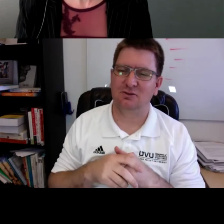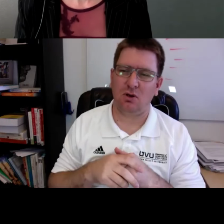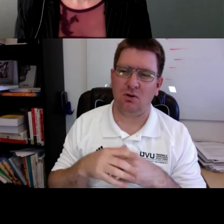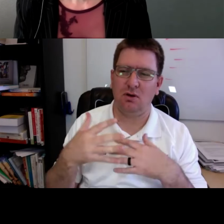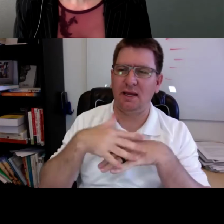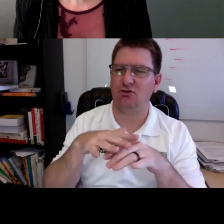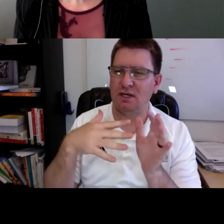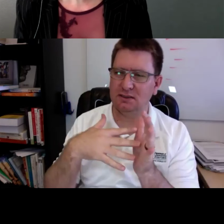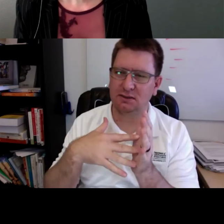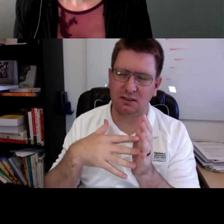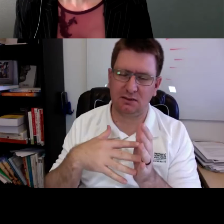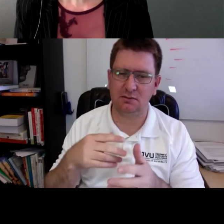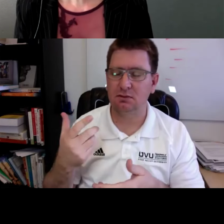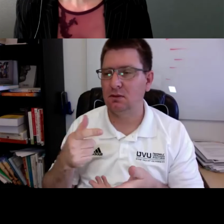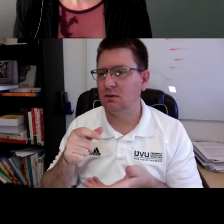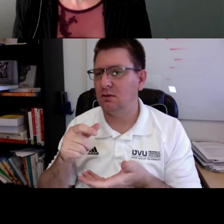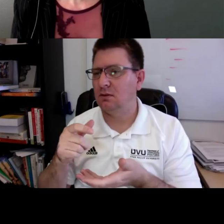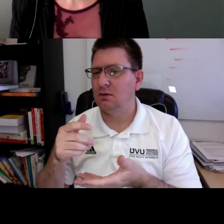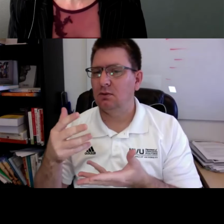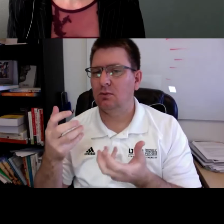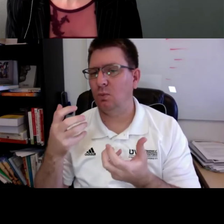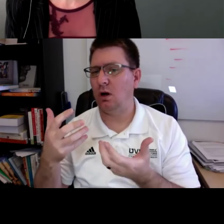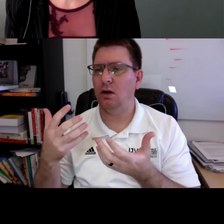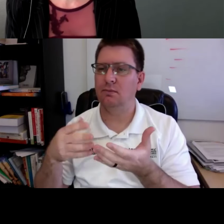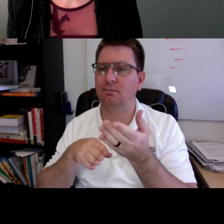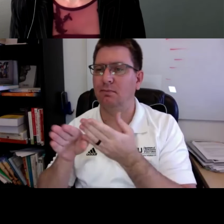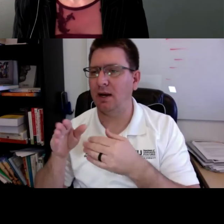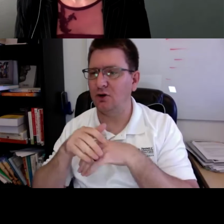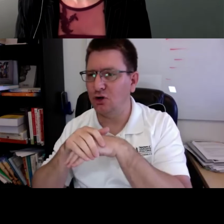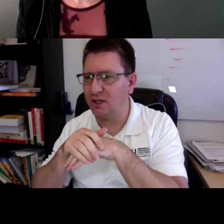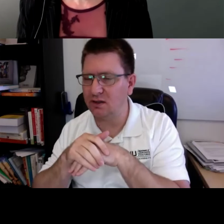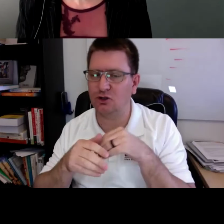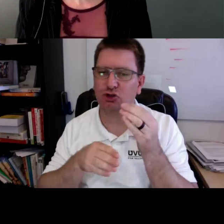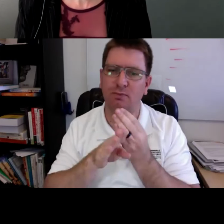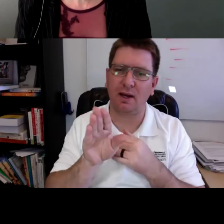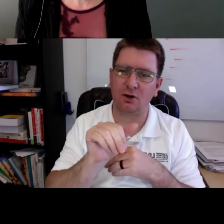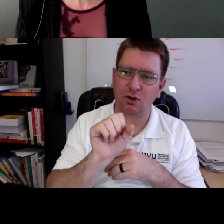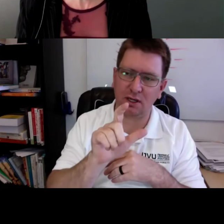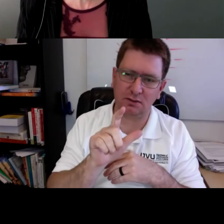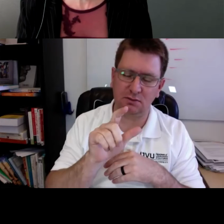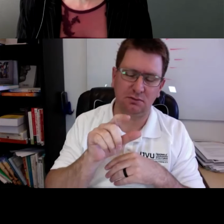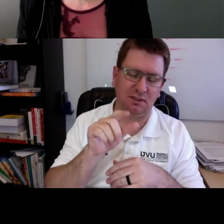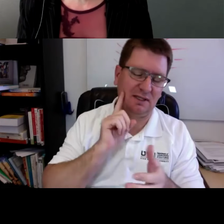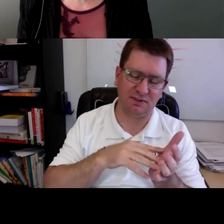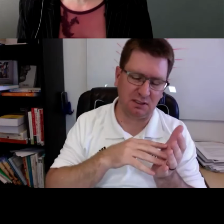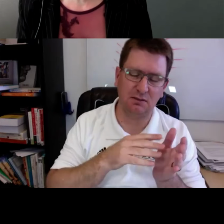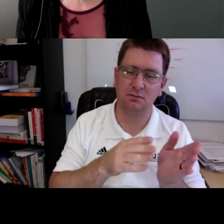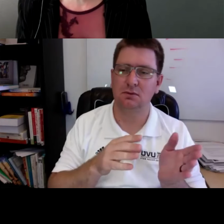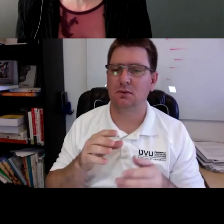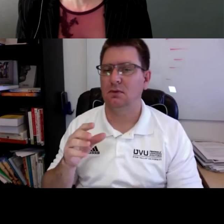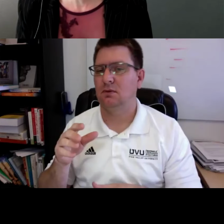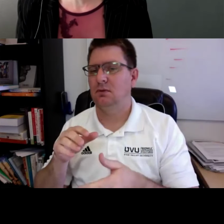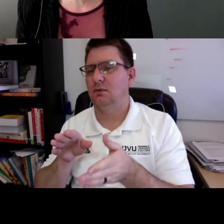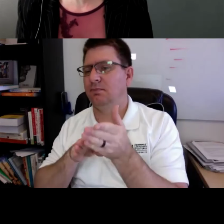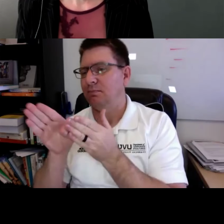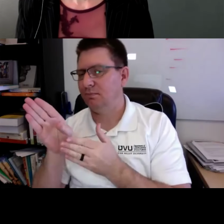degree in a sense. So we call that integrated studies. So if you wanted to minor in English and minor in